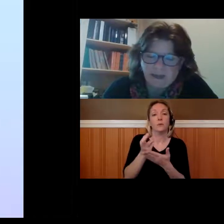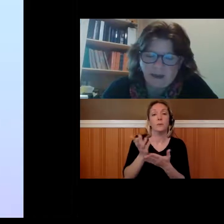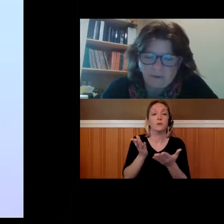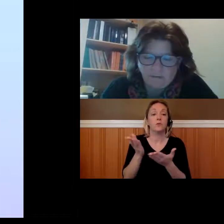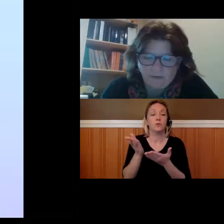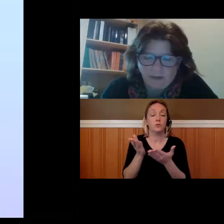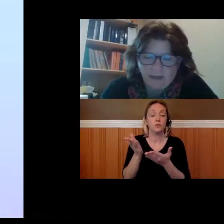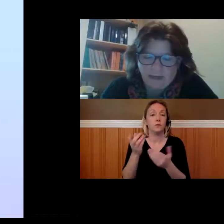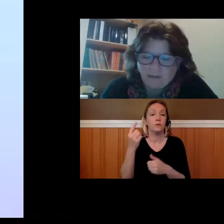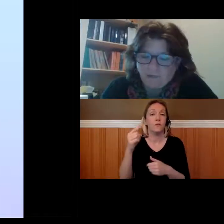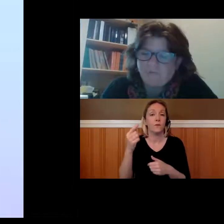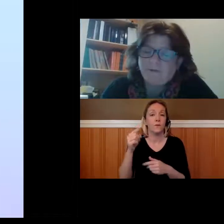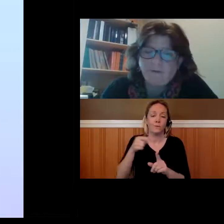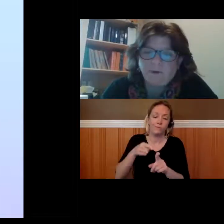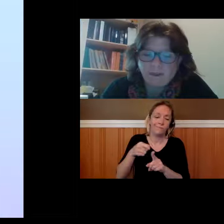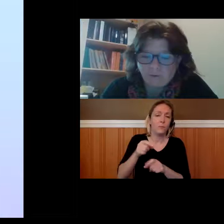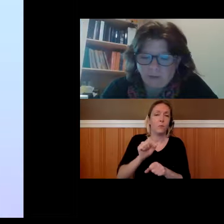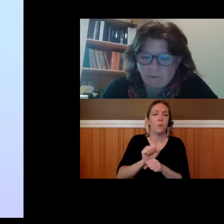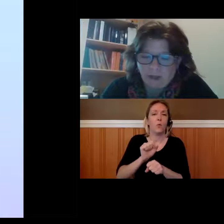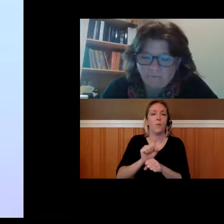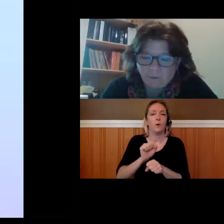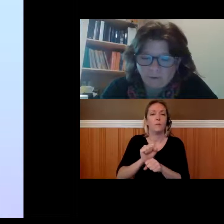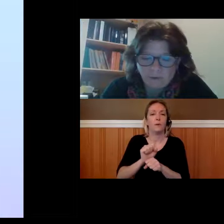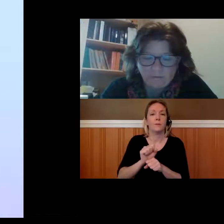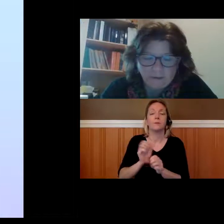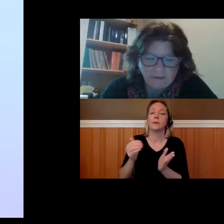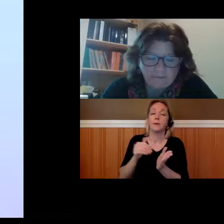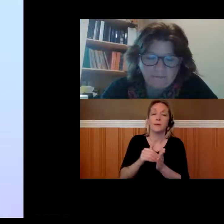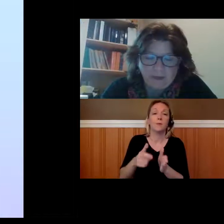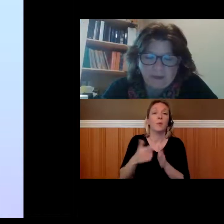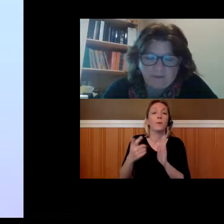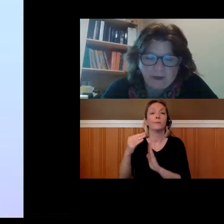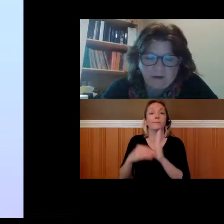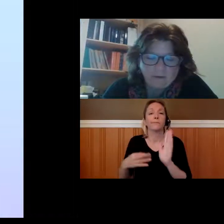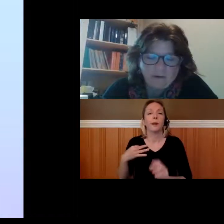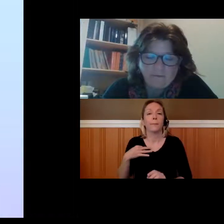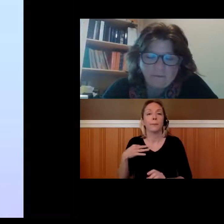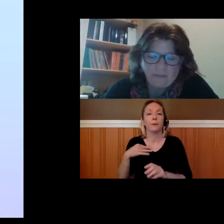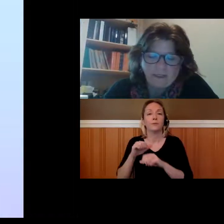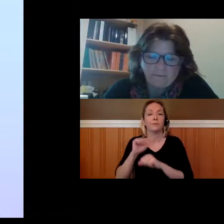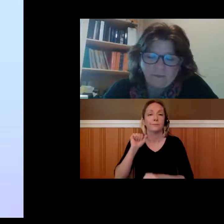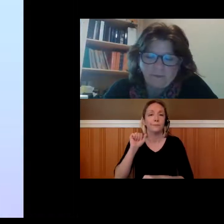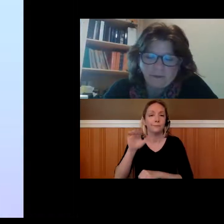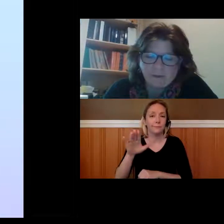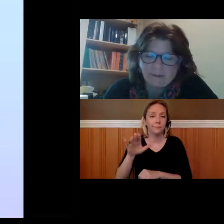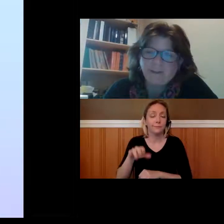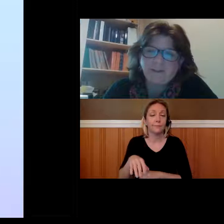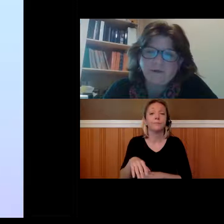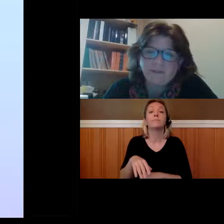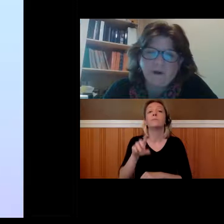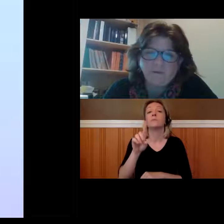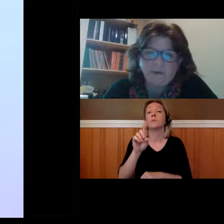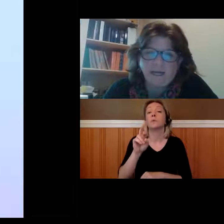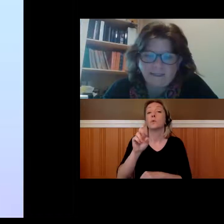help you. Again, you definitely want to make sure you apply for DOORS services. They also have a pre-employment transition service